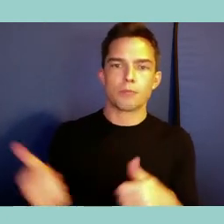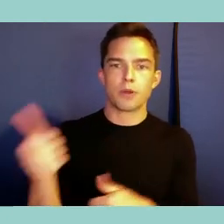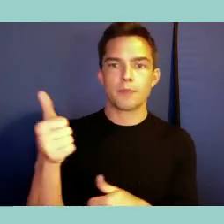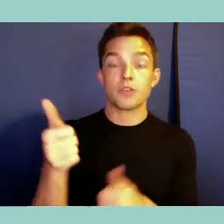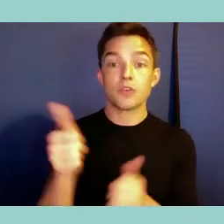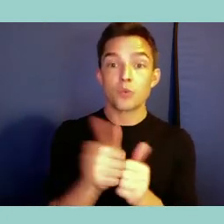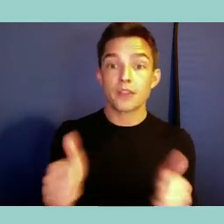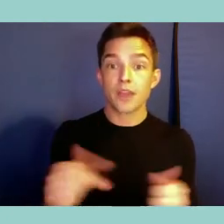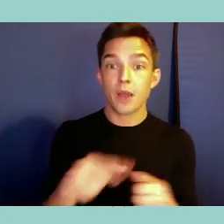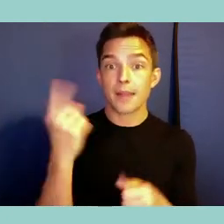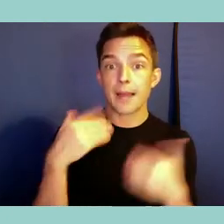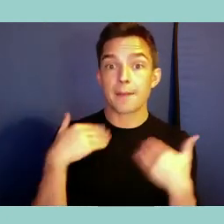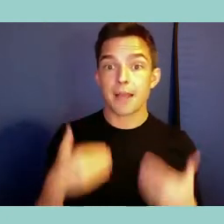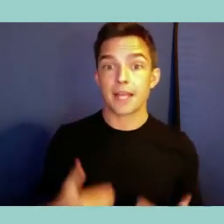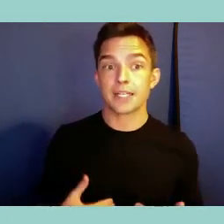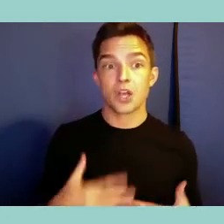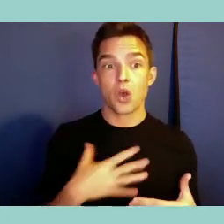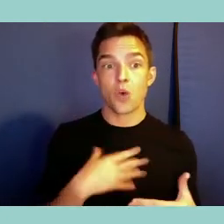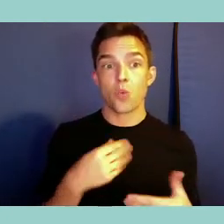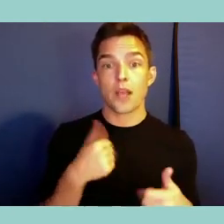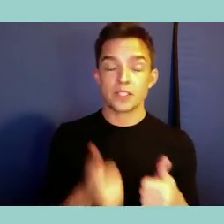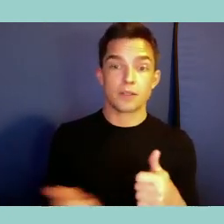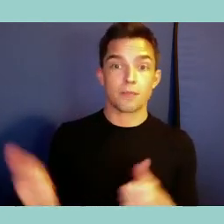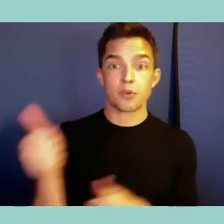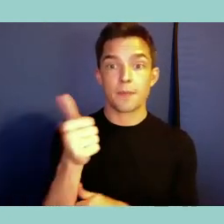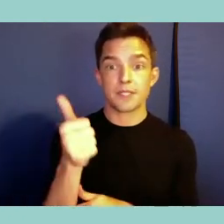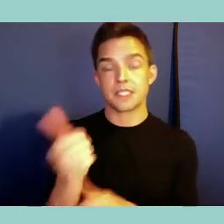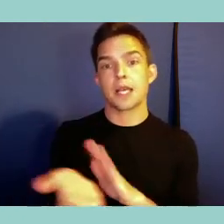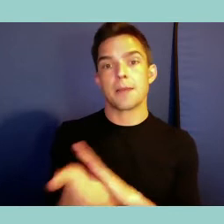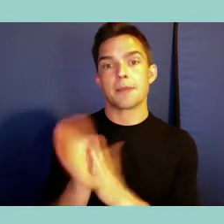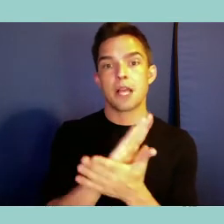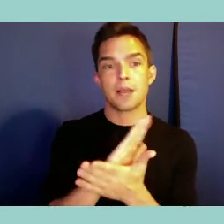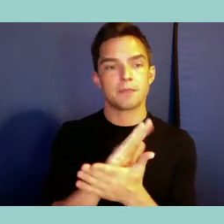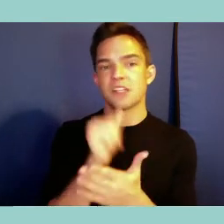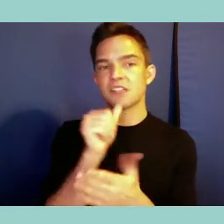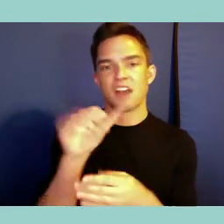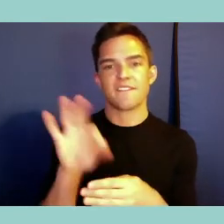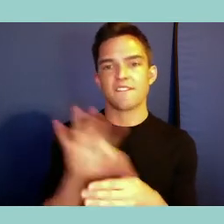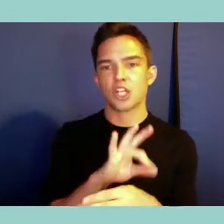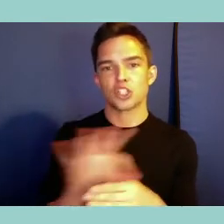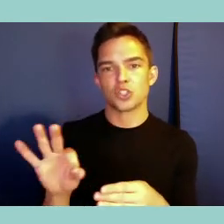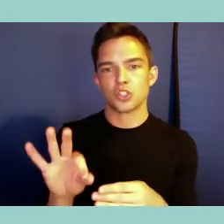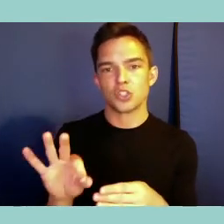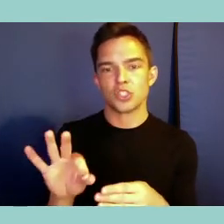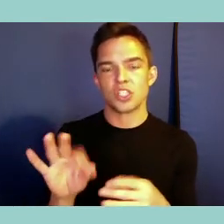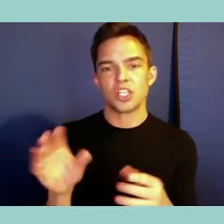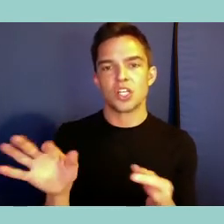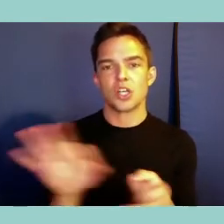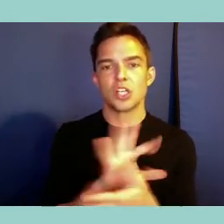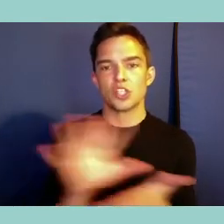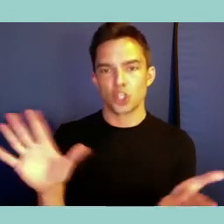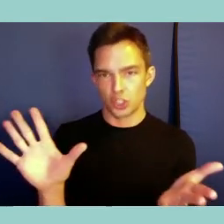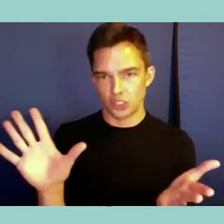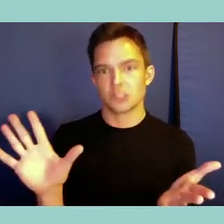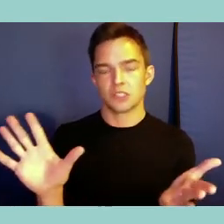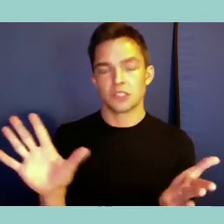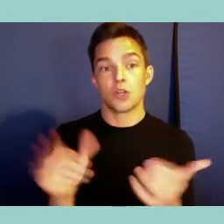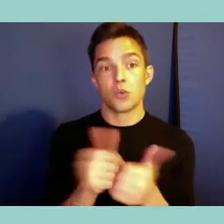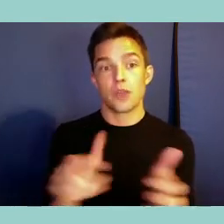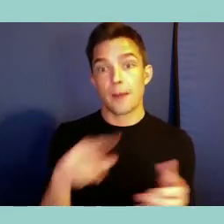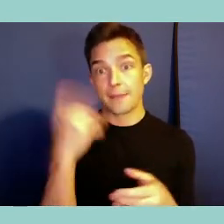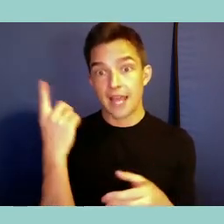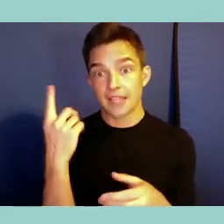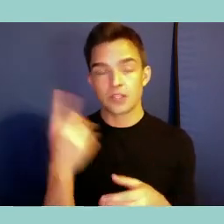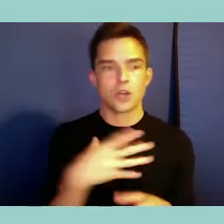Without black bodies, white supremacy becomes non-functional and inert. Without blackness,